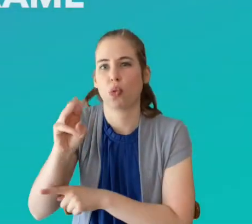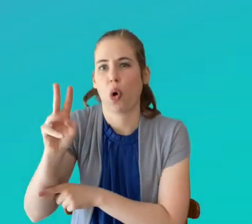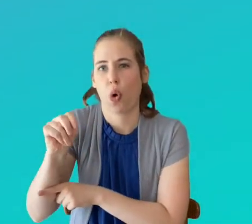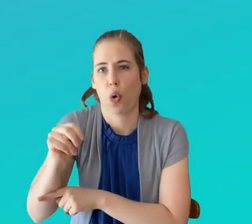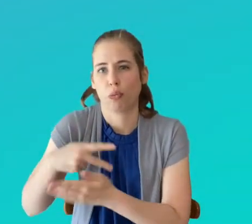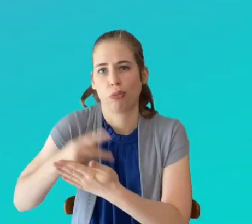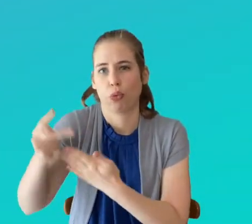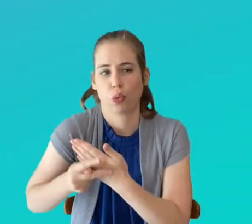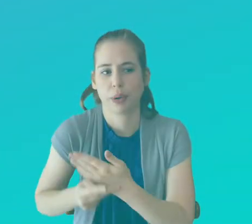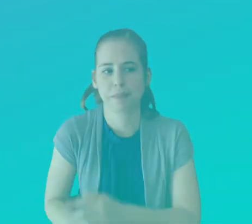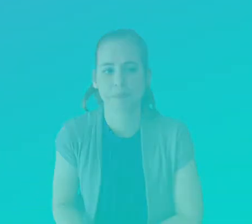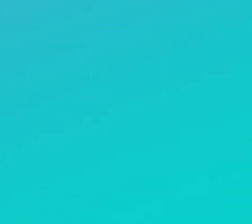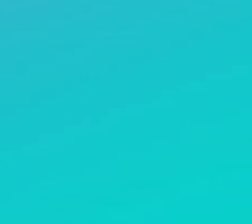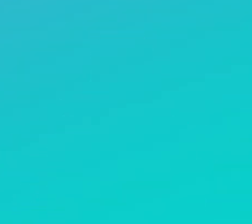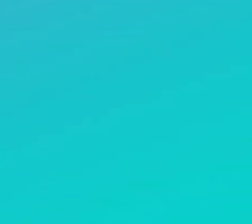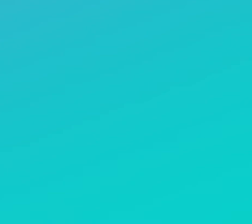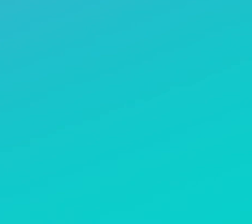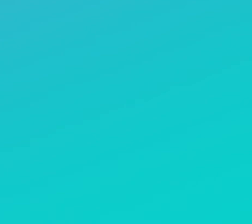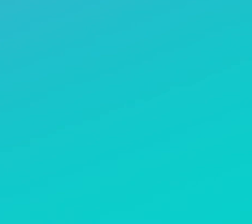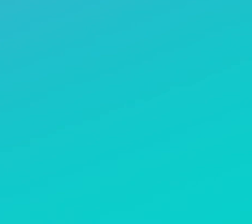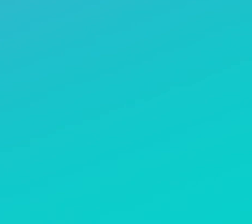winkbeds.com.